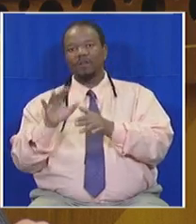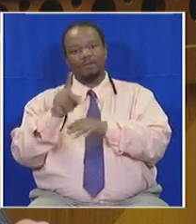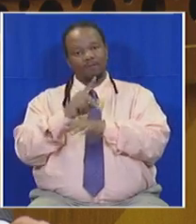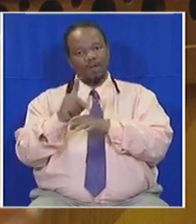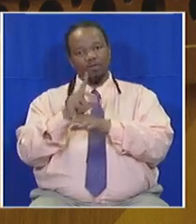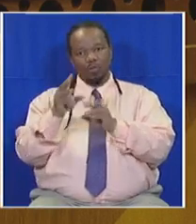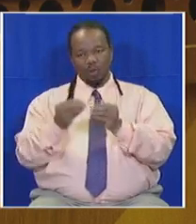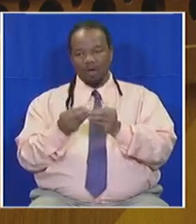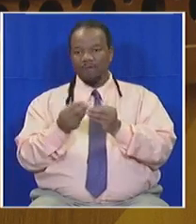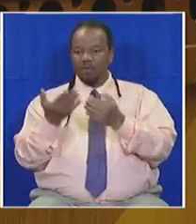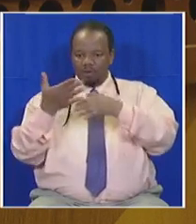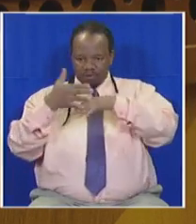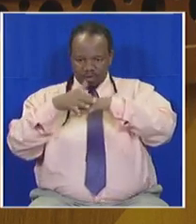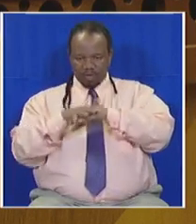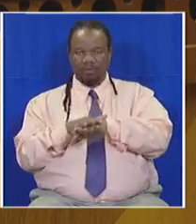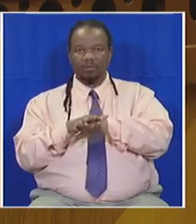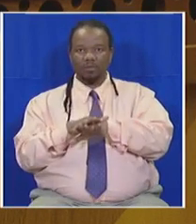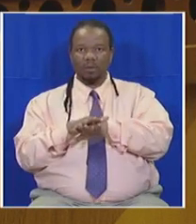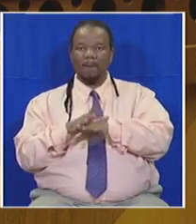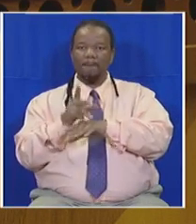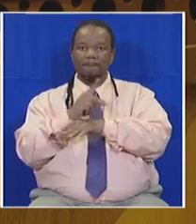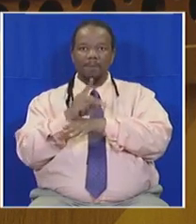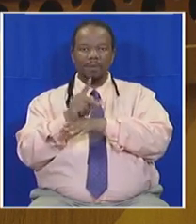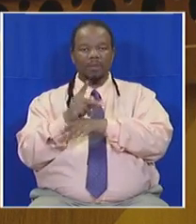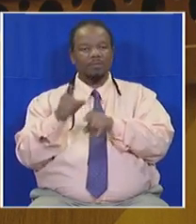The process to reassign the